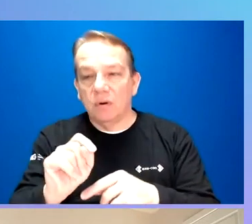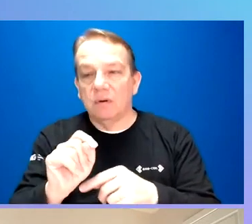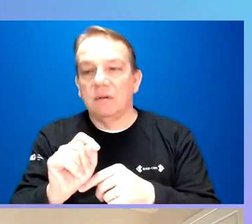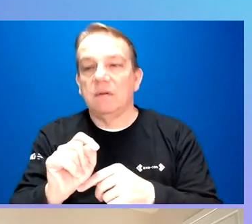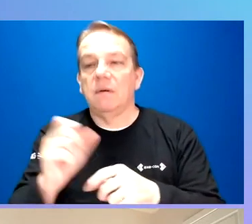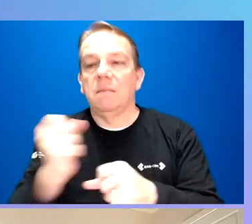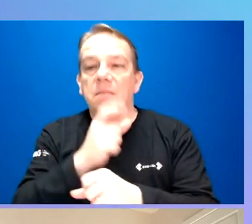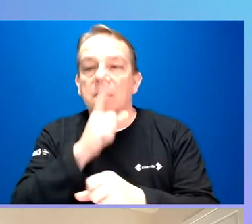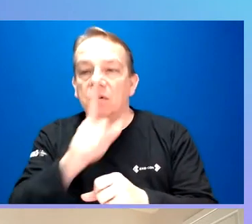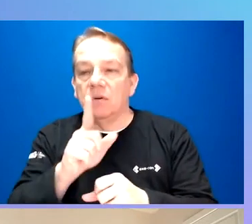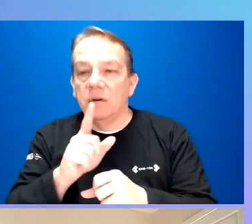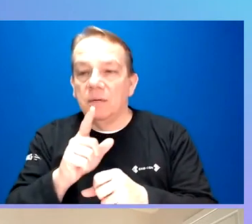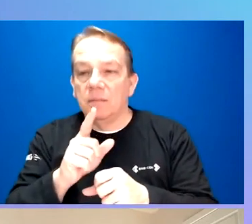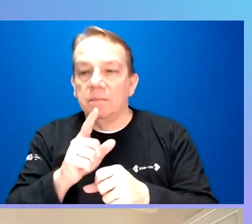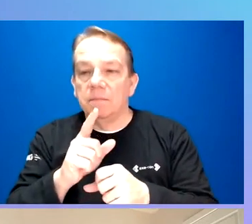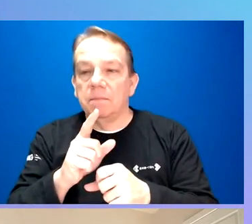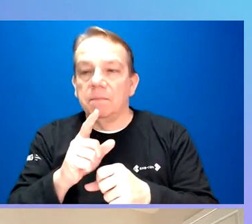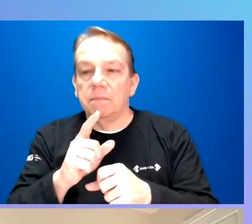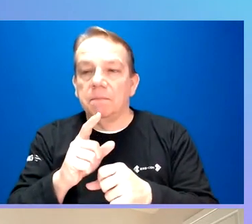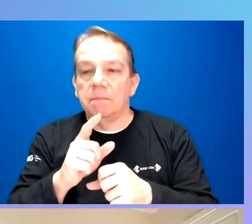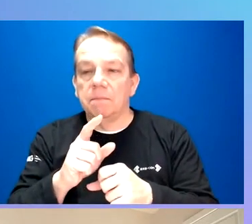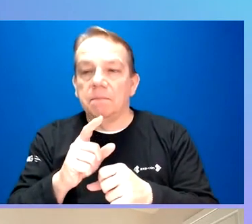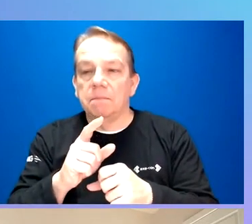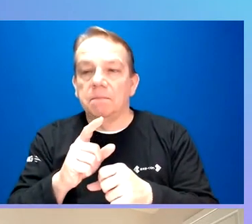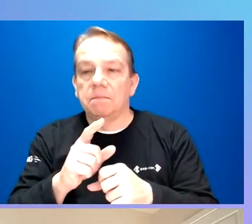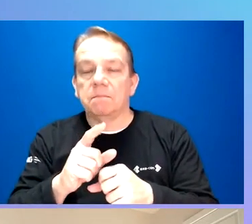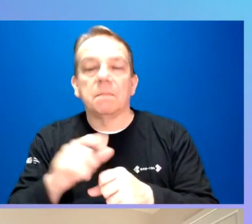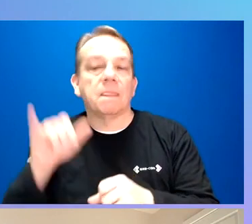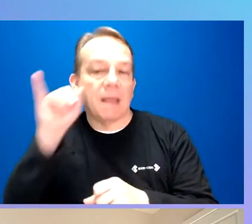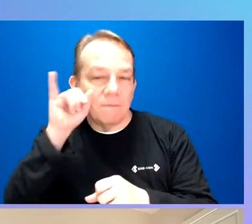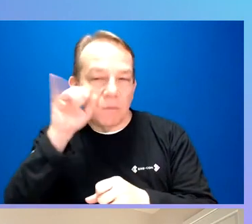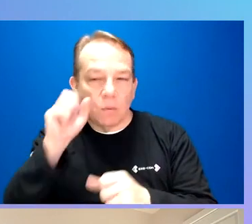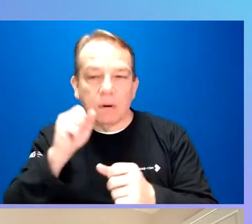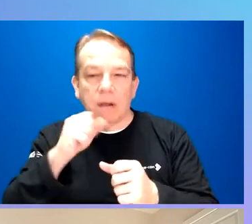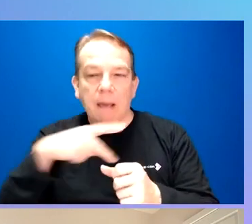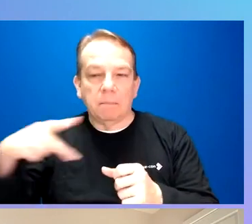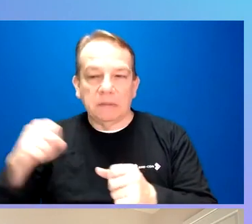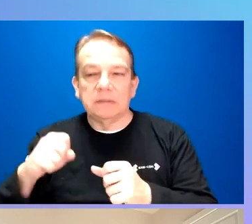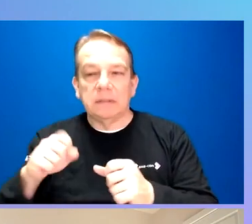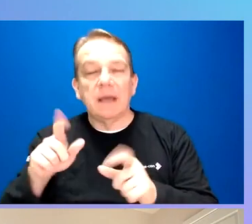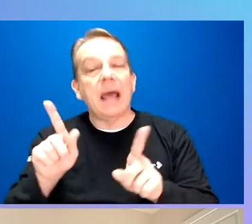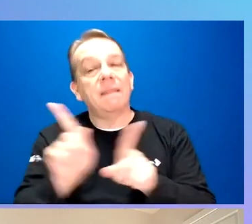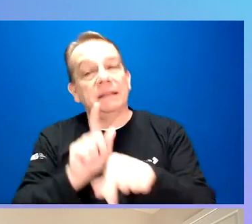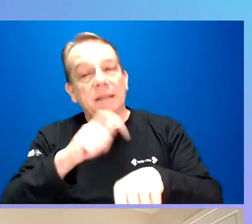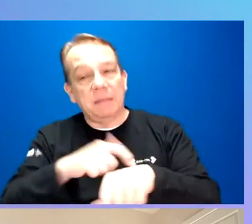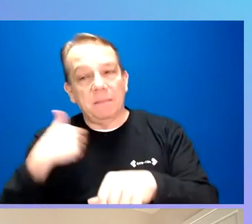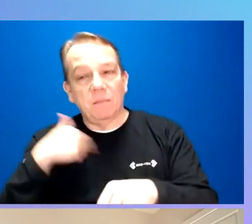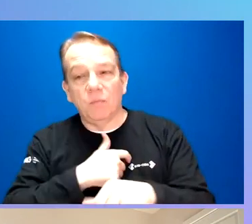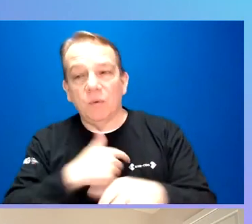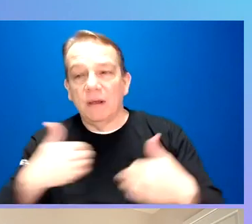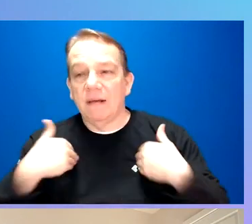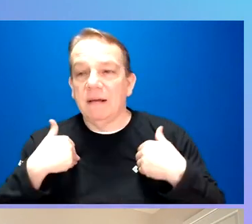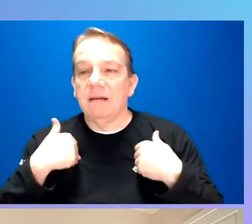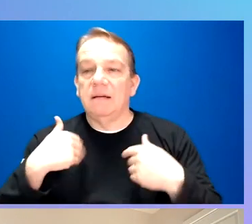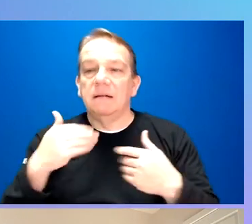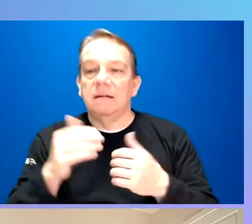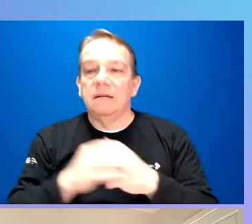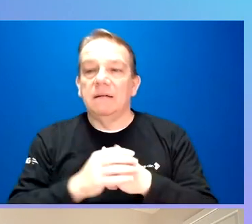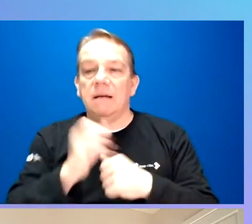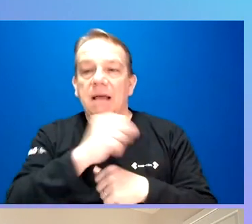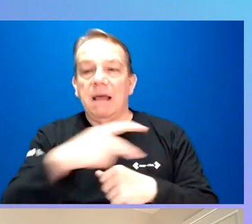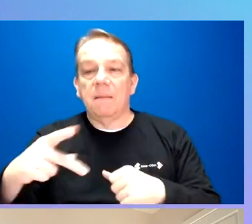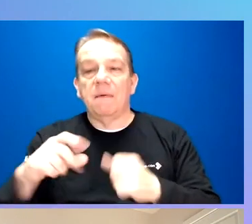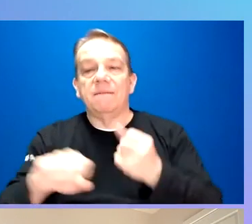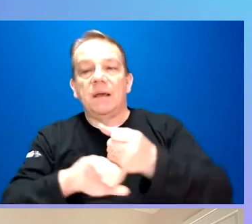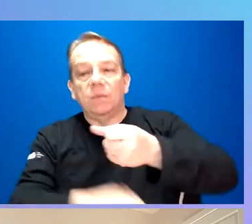to develop iPhone applications. And at the same time, there is an App